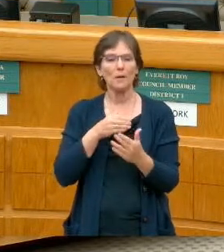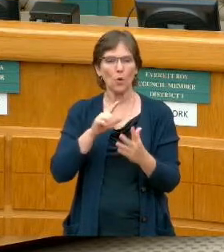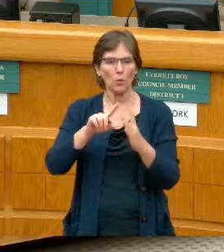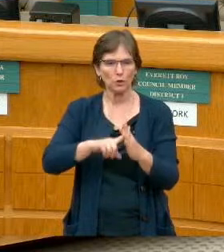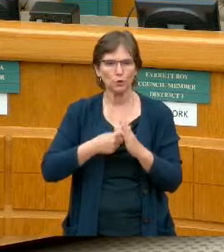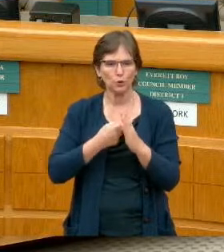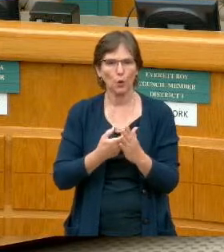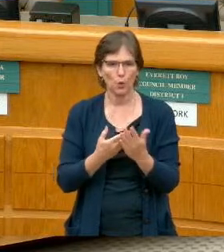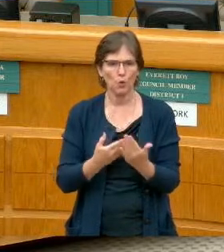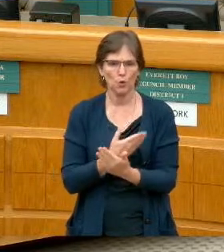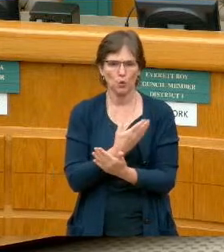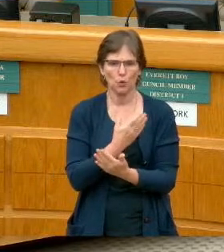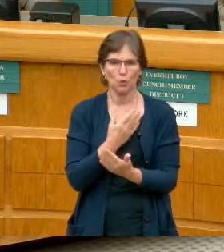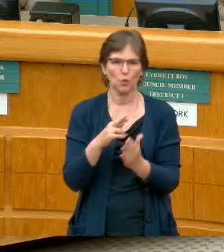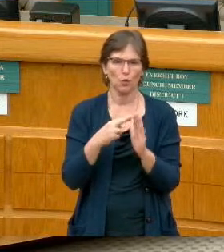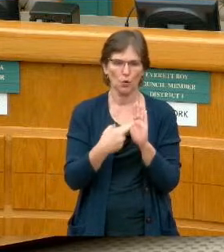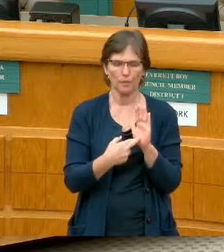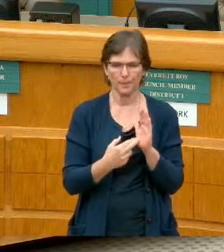great.